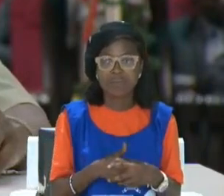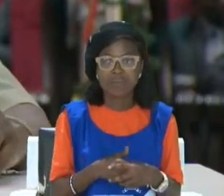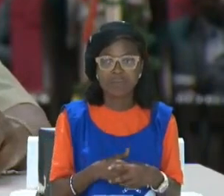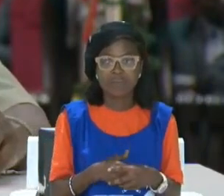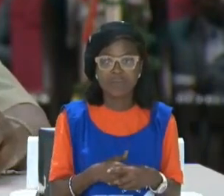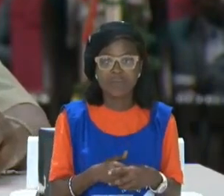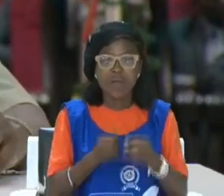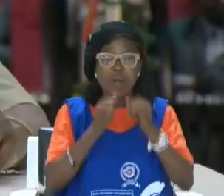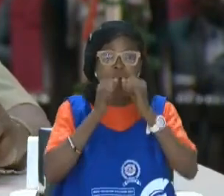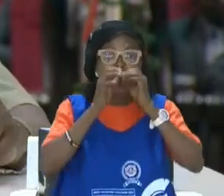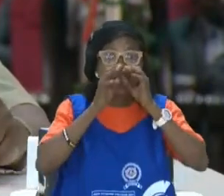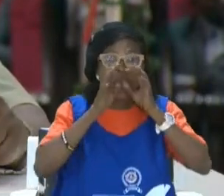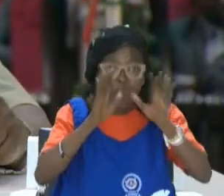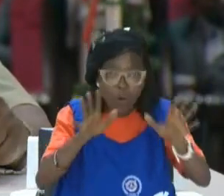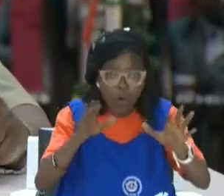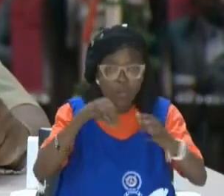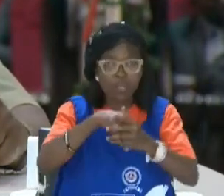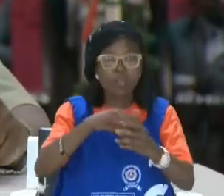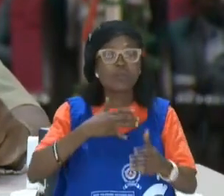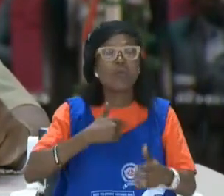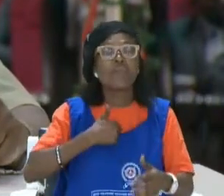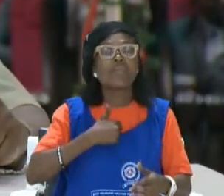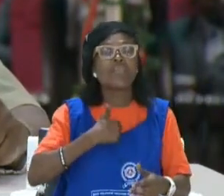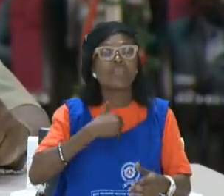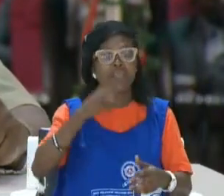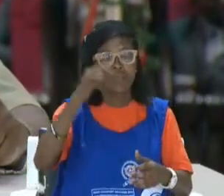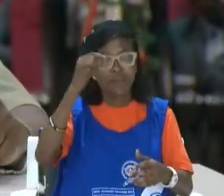blow into me